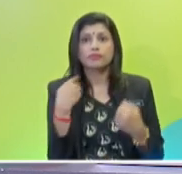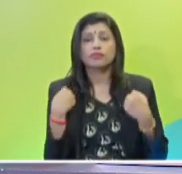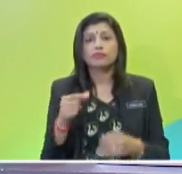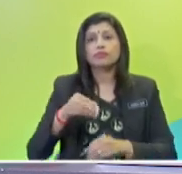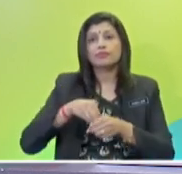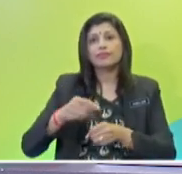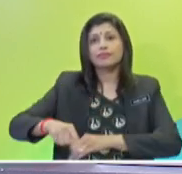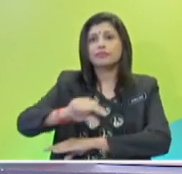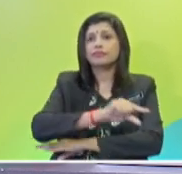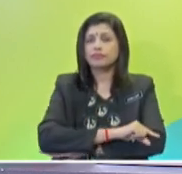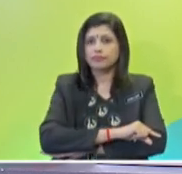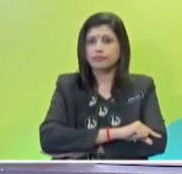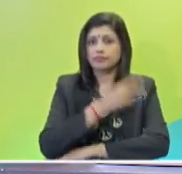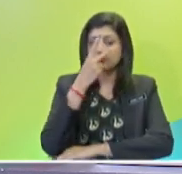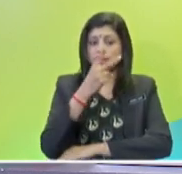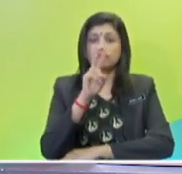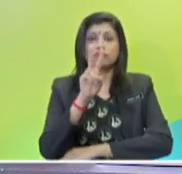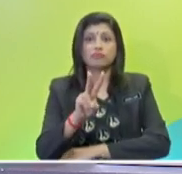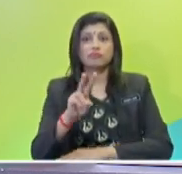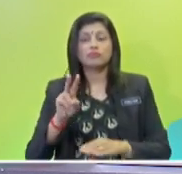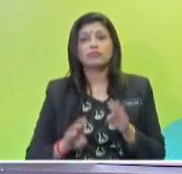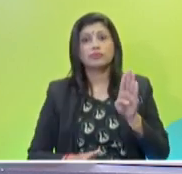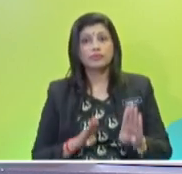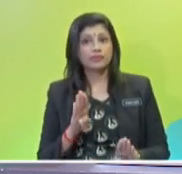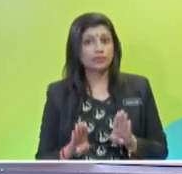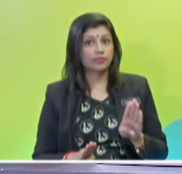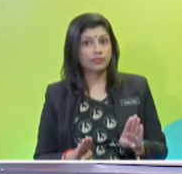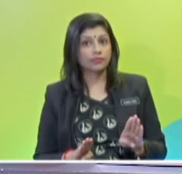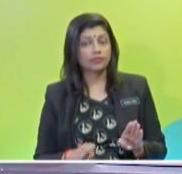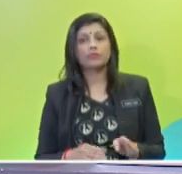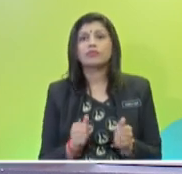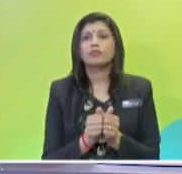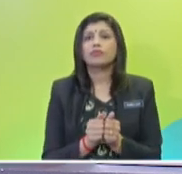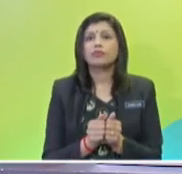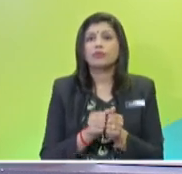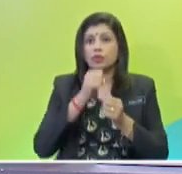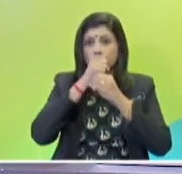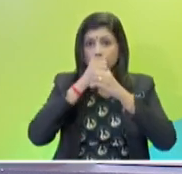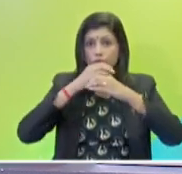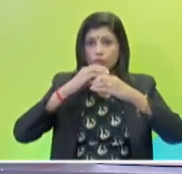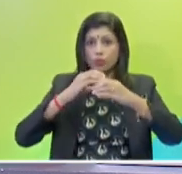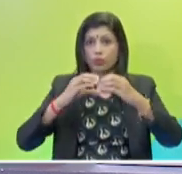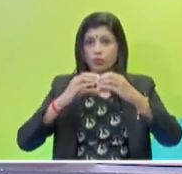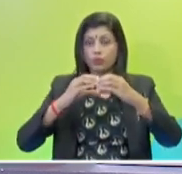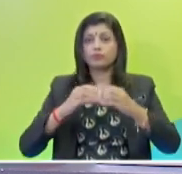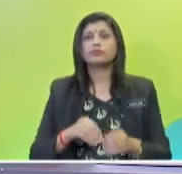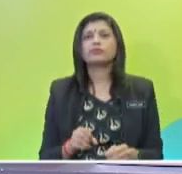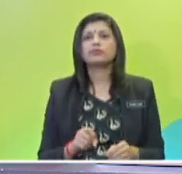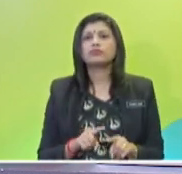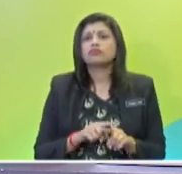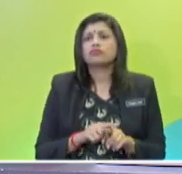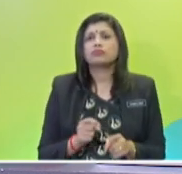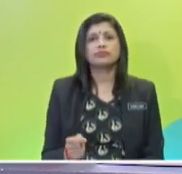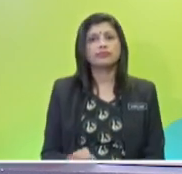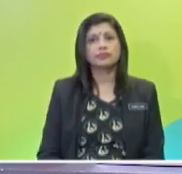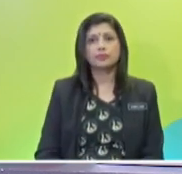new bike that was tied with two balloons. He rode it happily. Suddenly, it went dark. The bike was flying really fast.